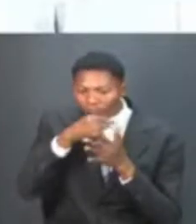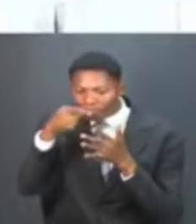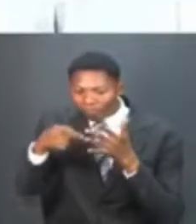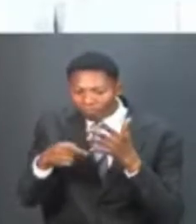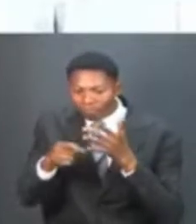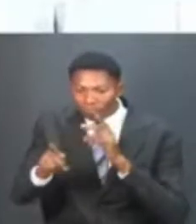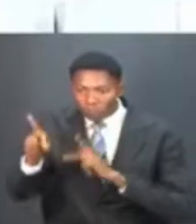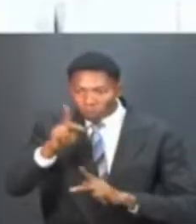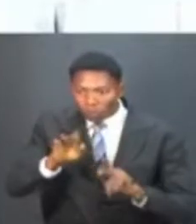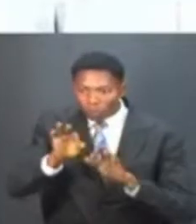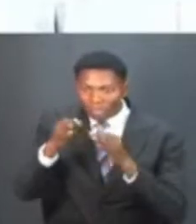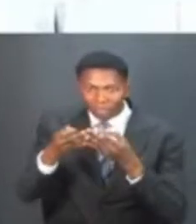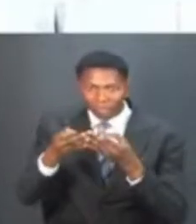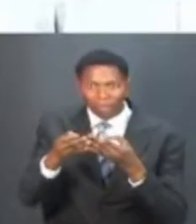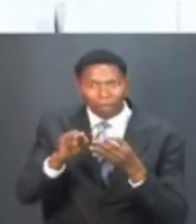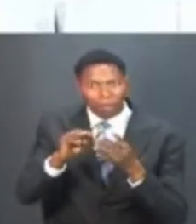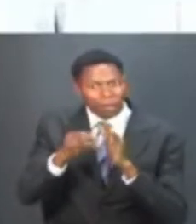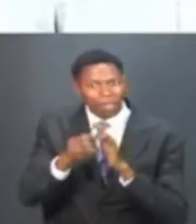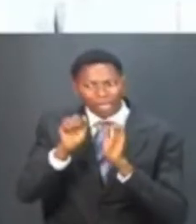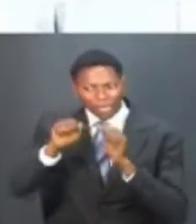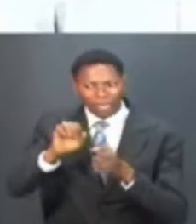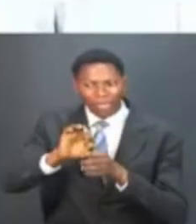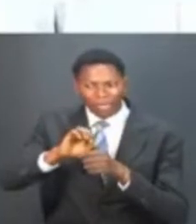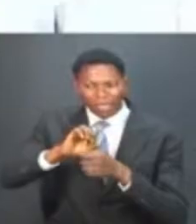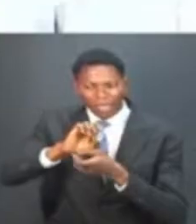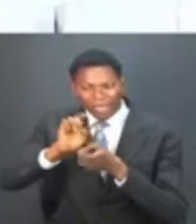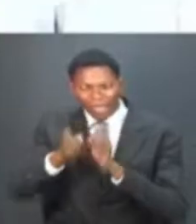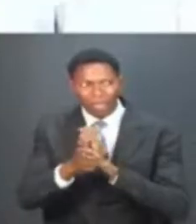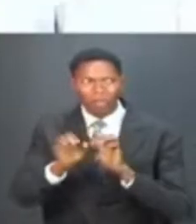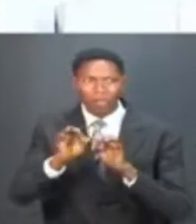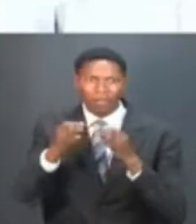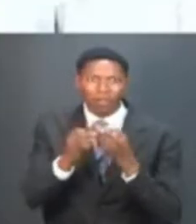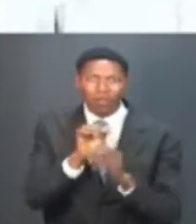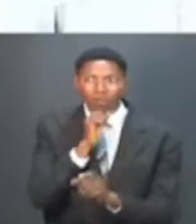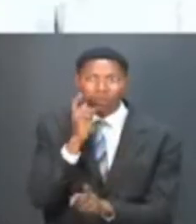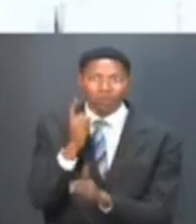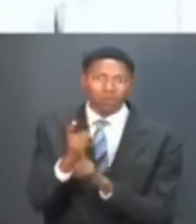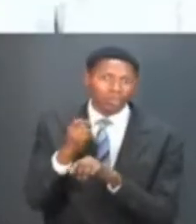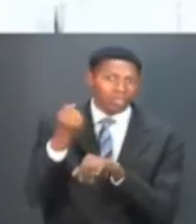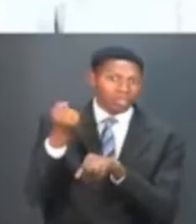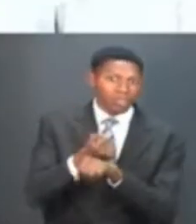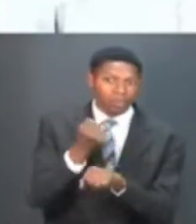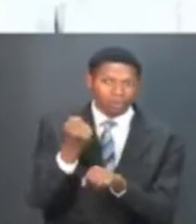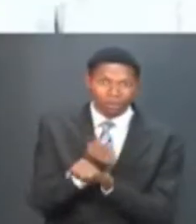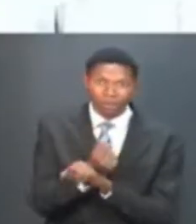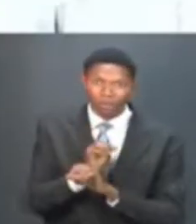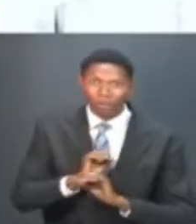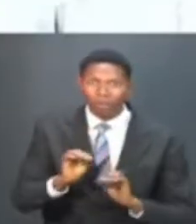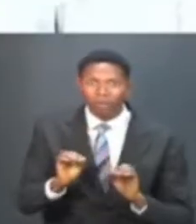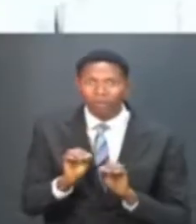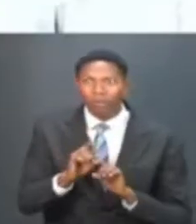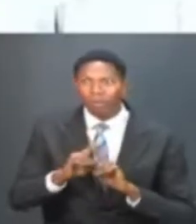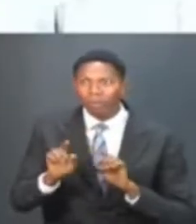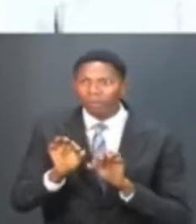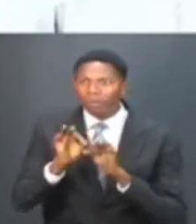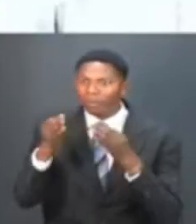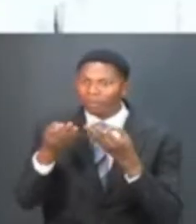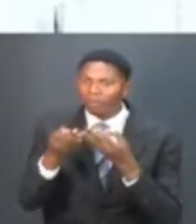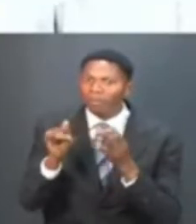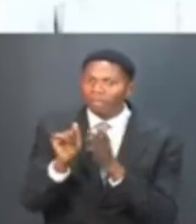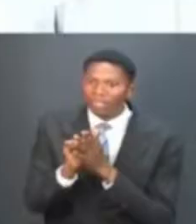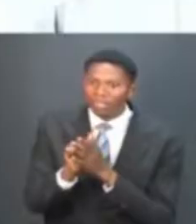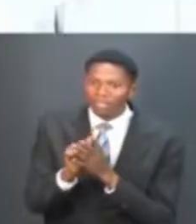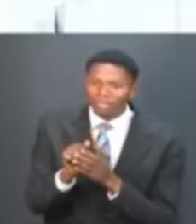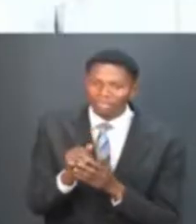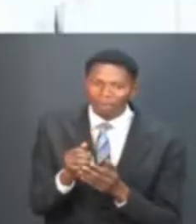families, this is life-changing. They are just not another statistic. They are families that otherwise